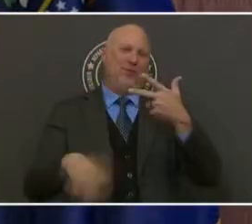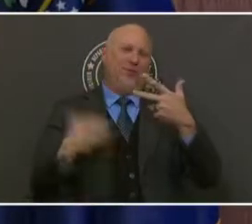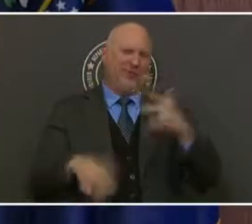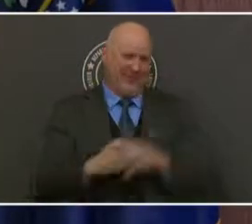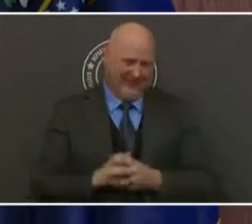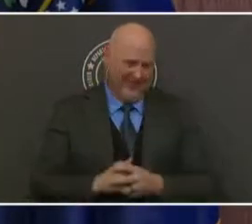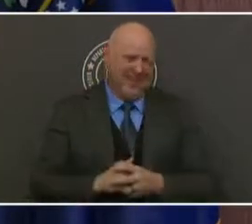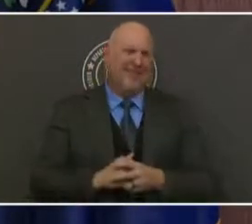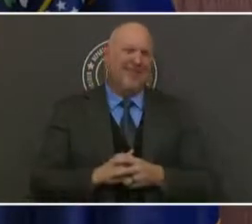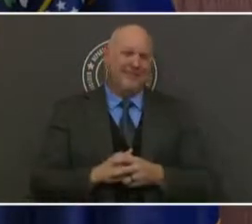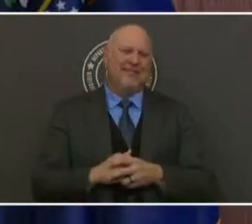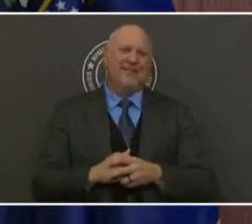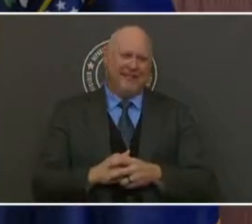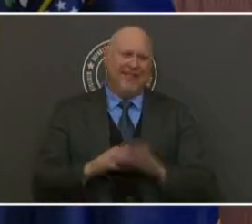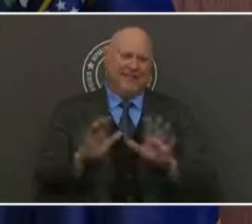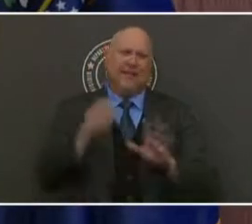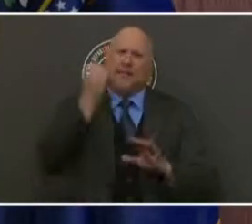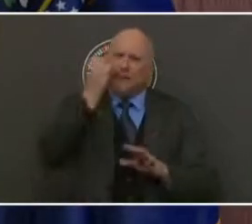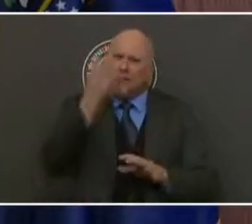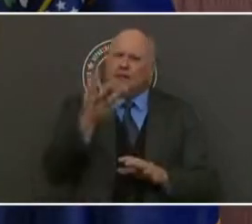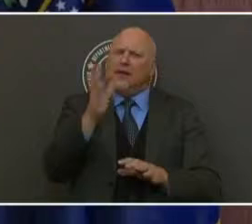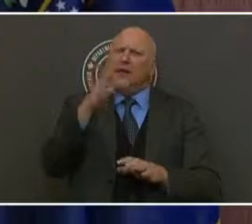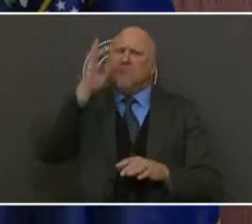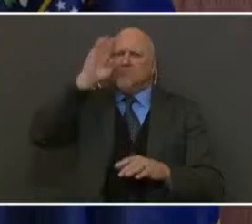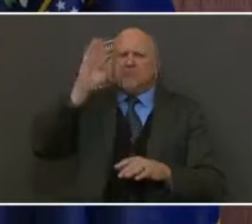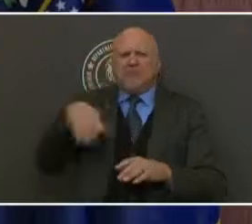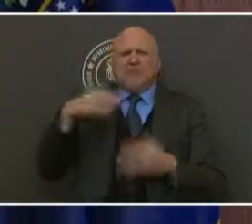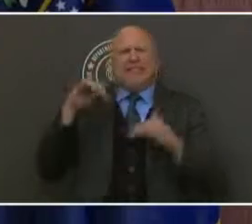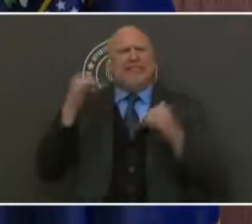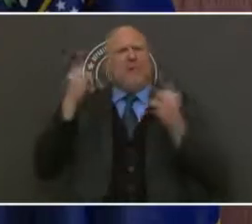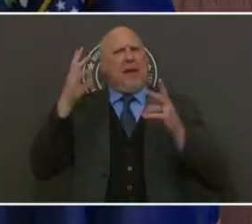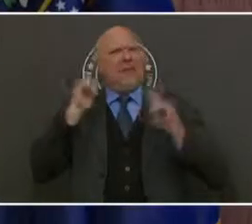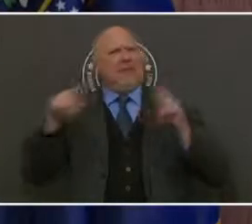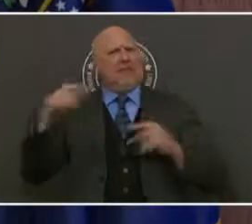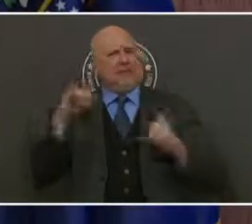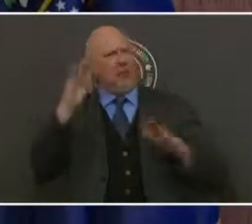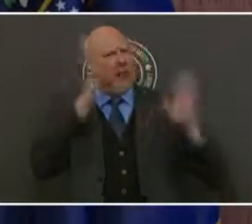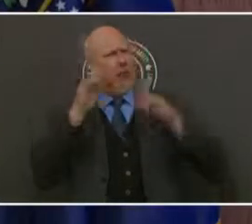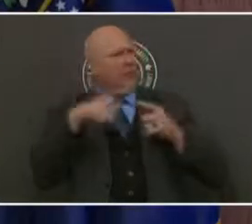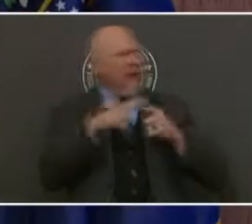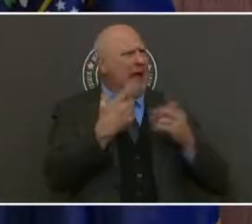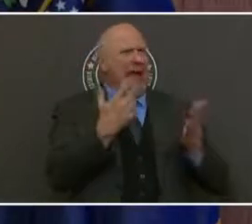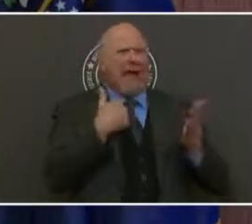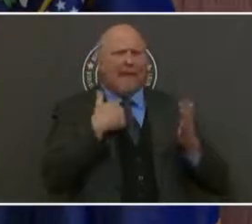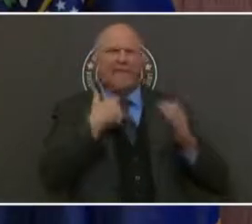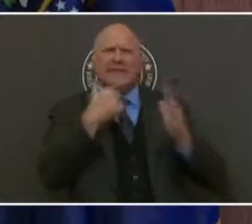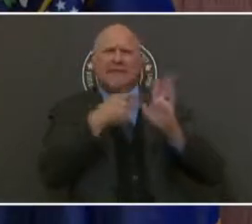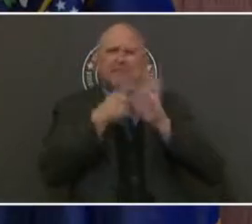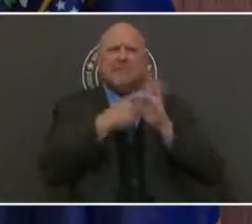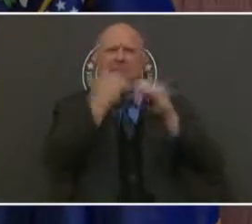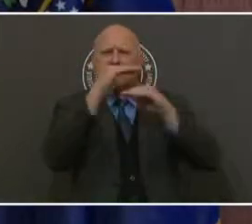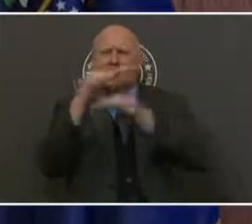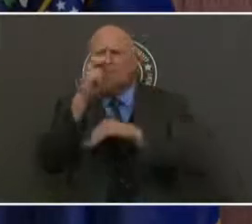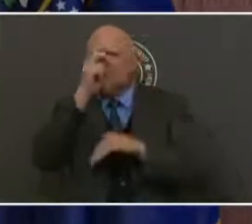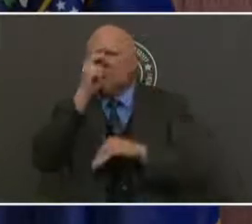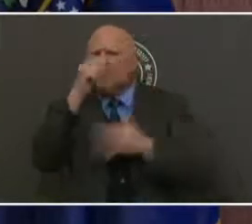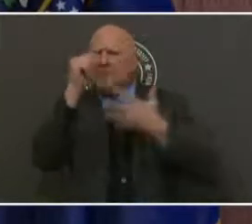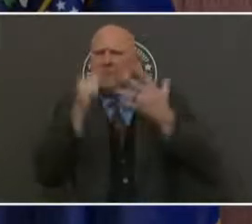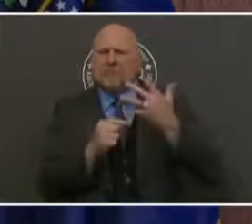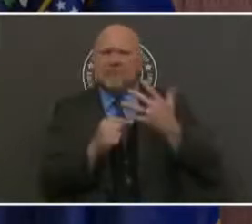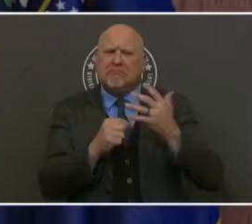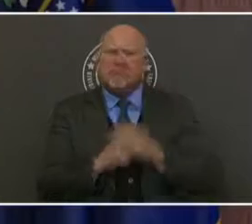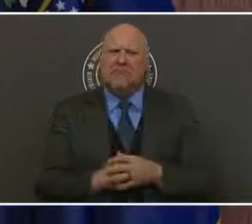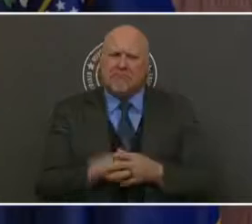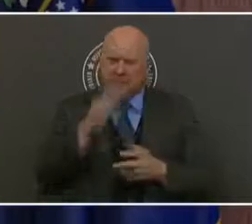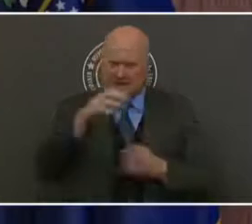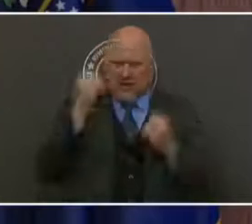exist, but that there are many private entities who continue to place restrictions to keep their people safe, and we fully encourage that. Of